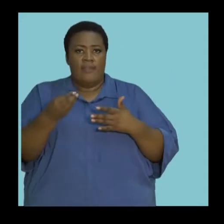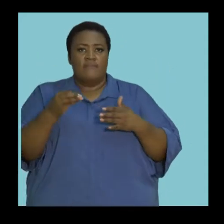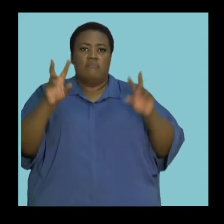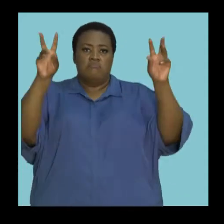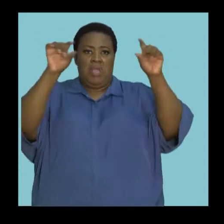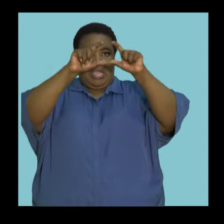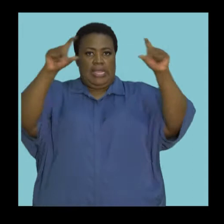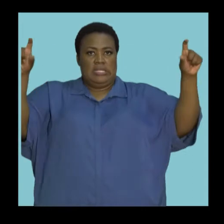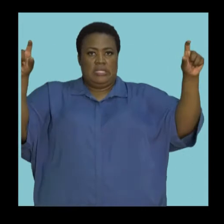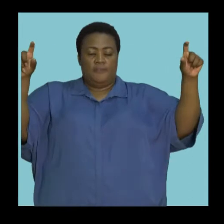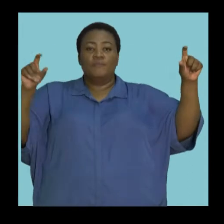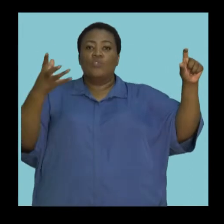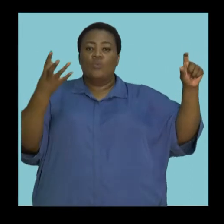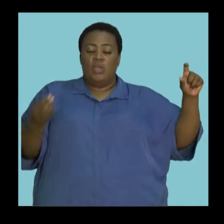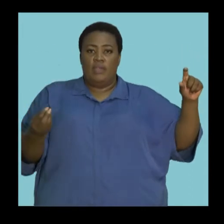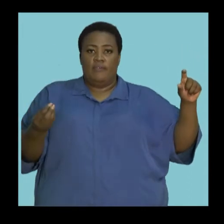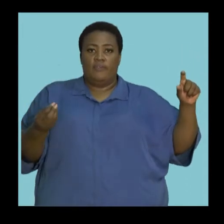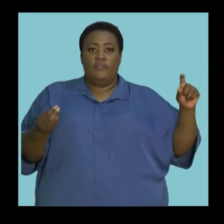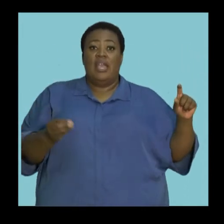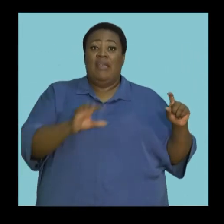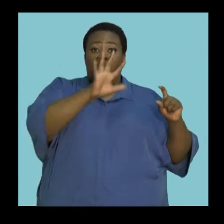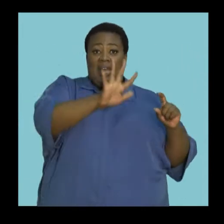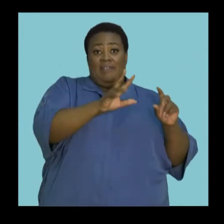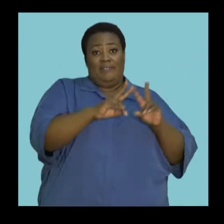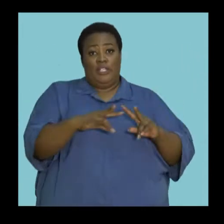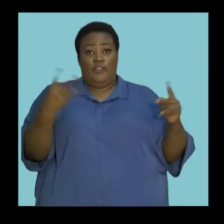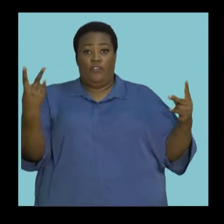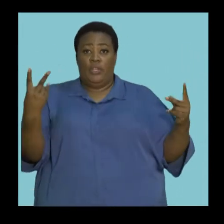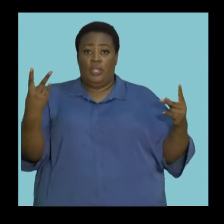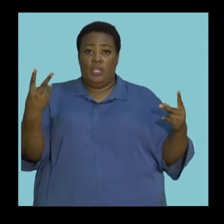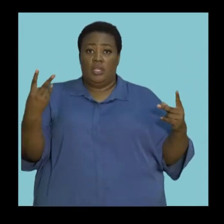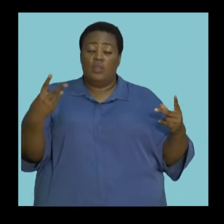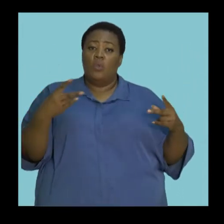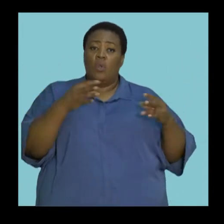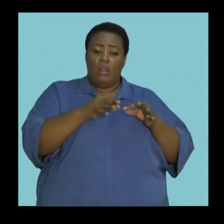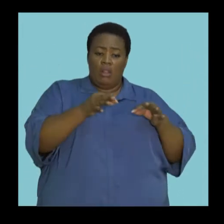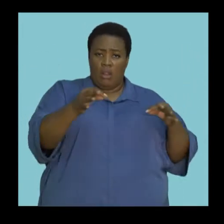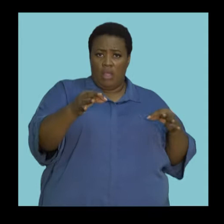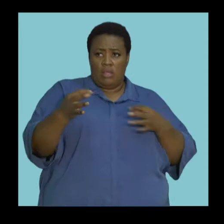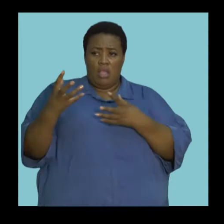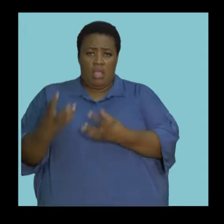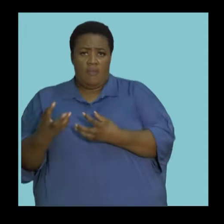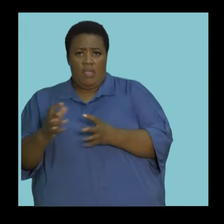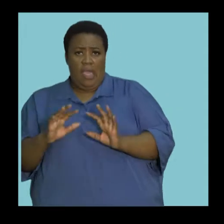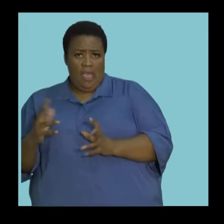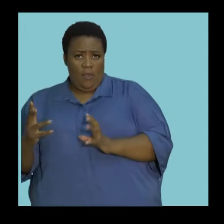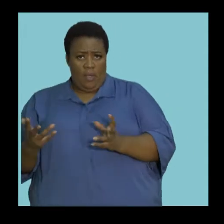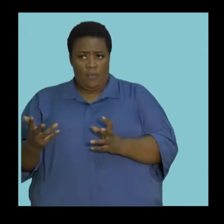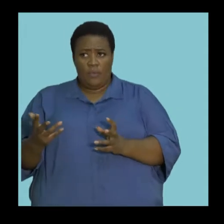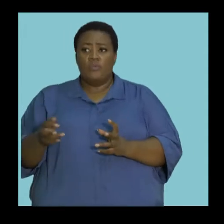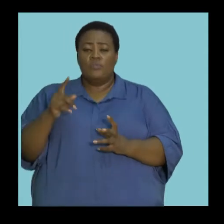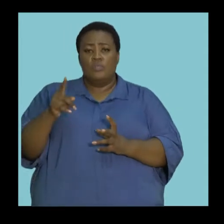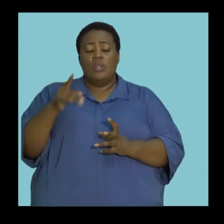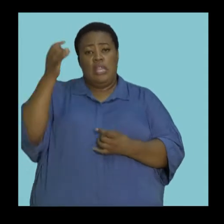short, we've presented information around 5 different grasshoppers that have been measured, their lengths, their mass, in